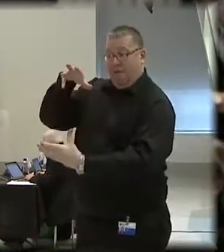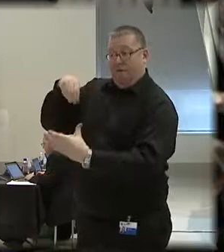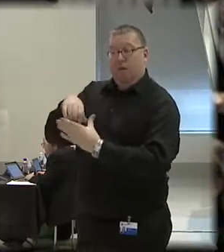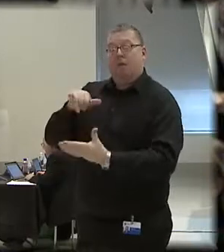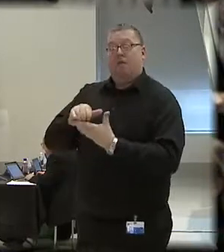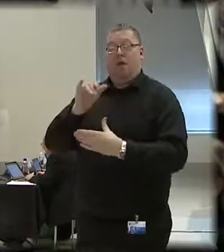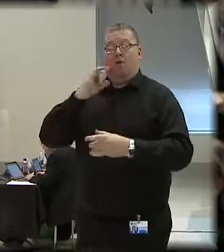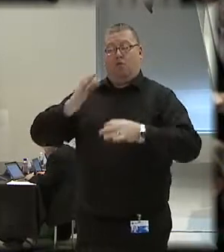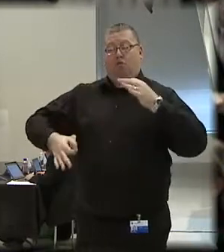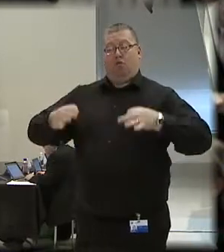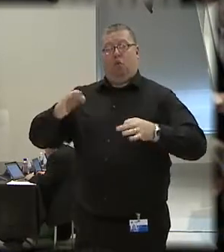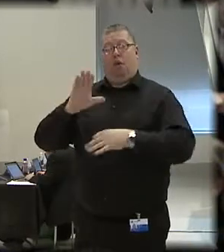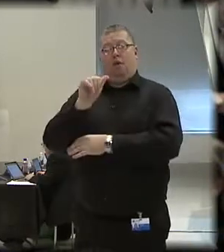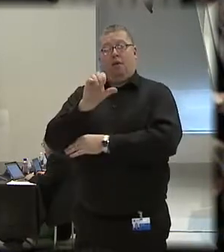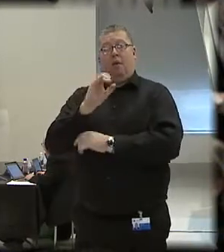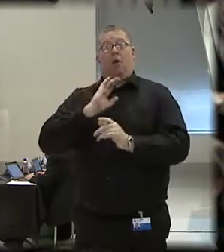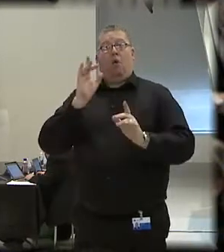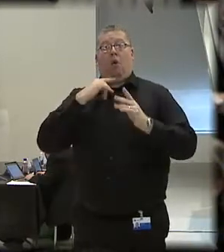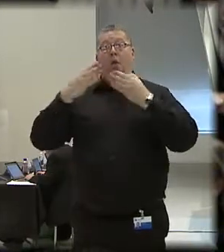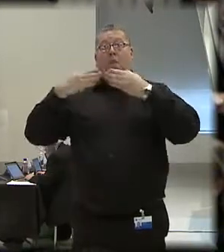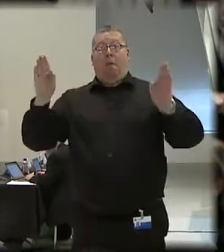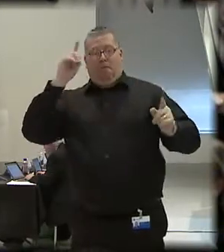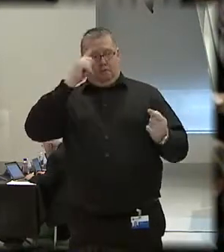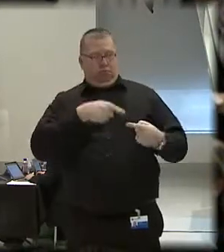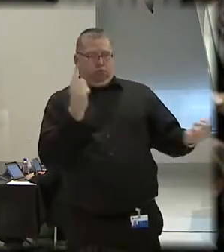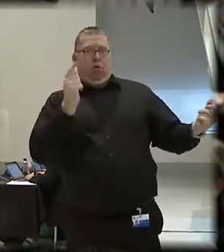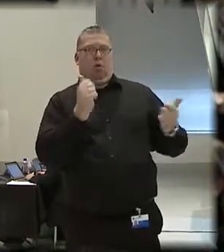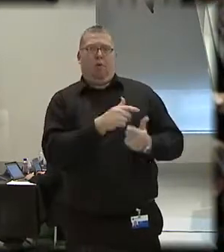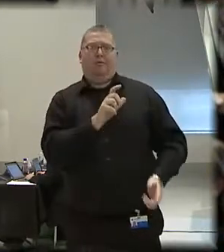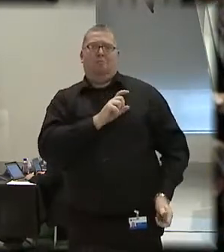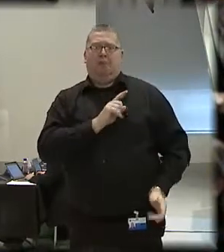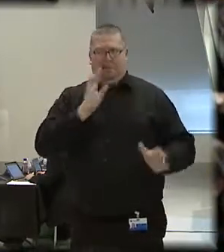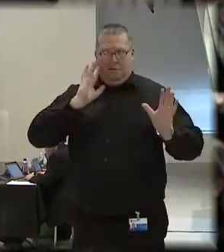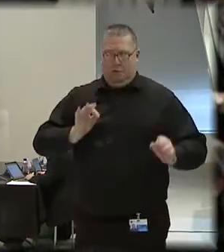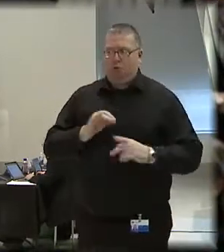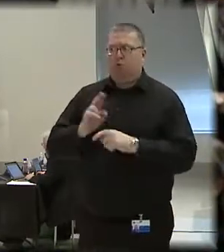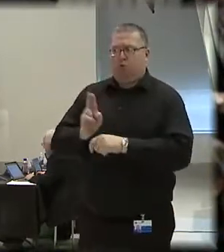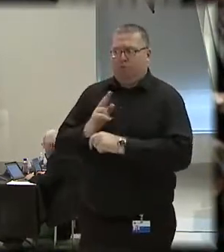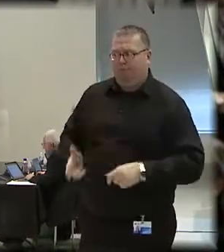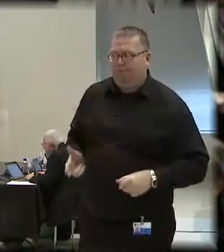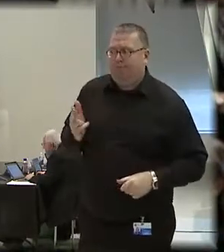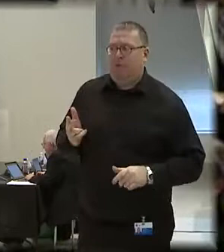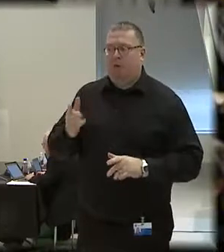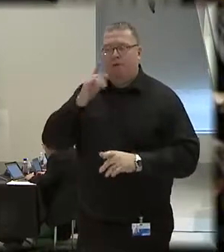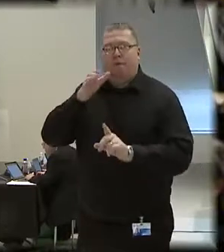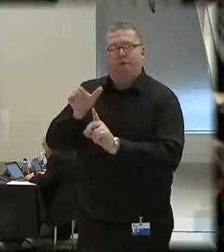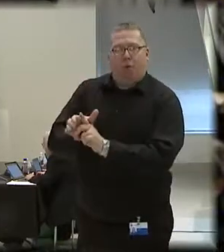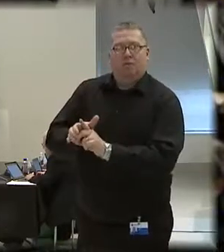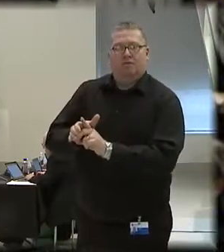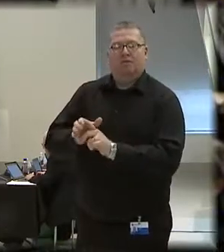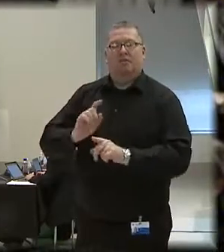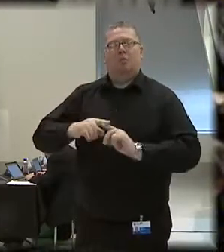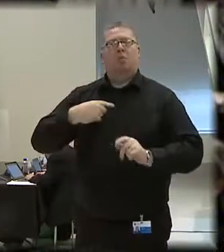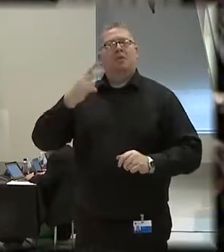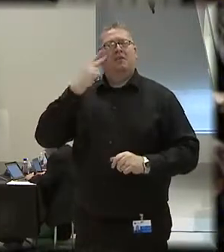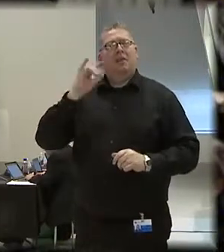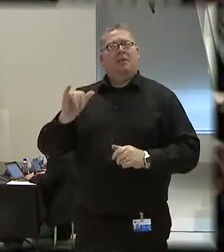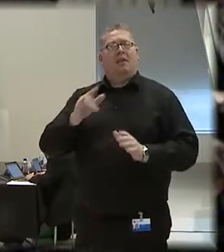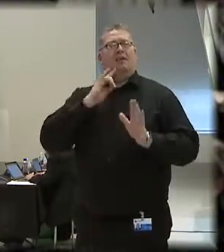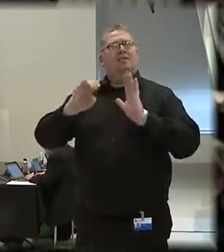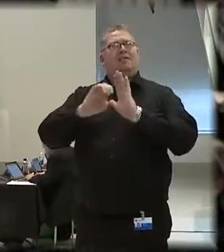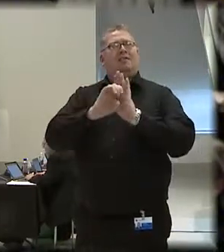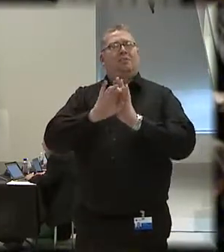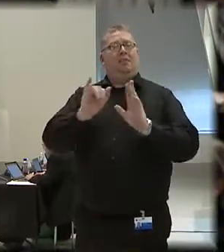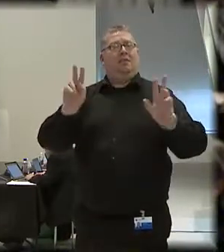cases when the public disagrees with the decision of an officer's use of force. The recent case in Ferguson, Missouri is a prime example of this